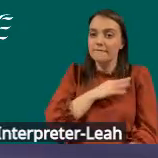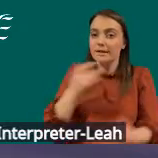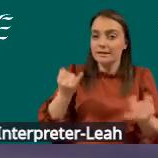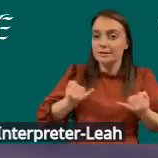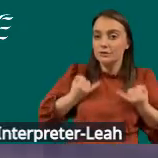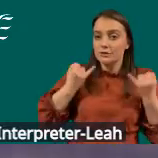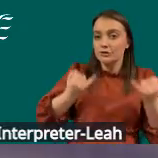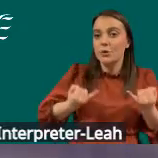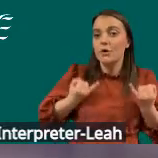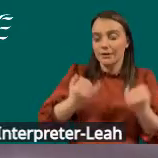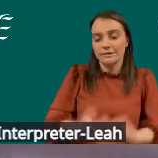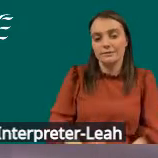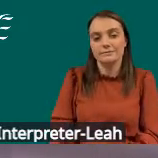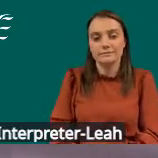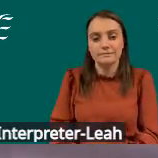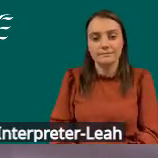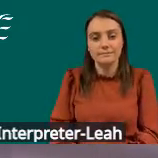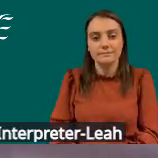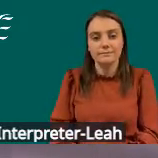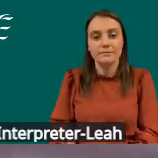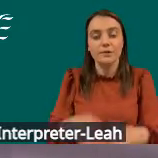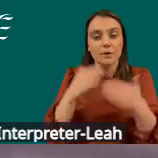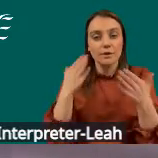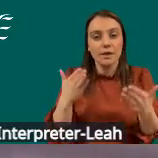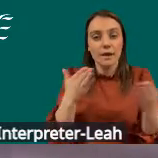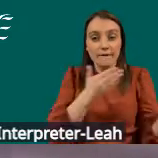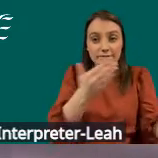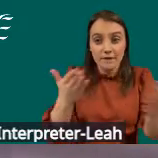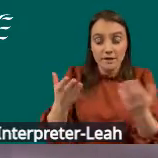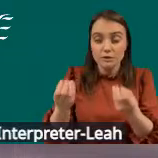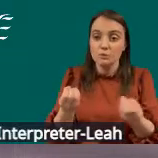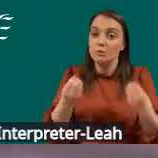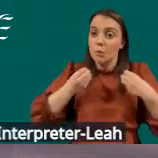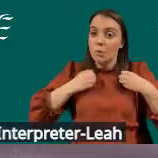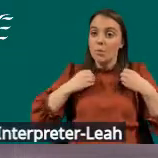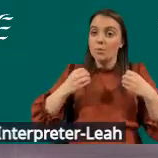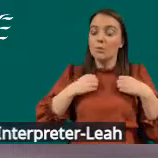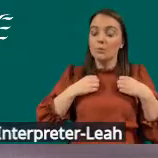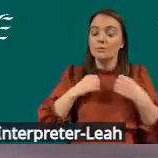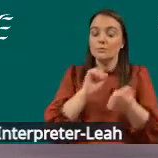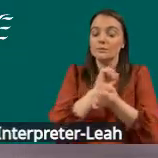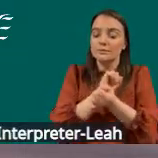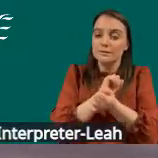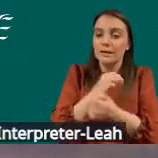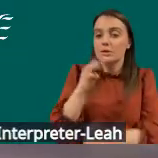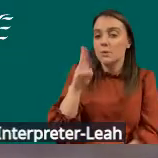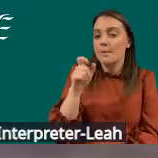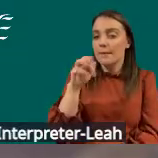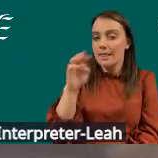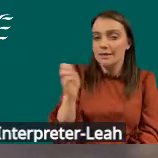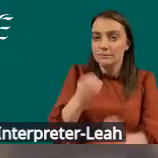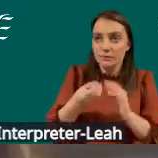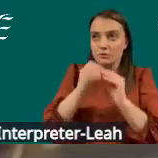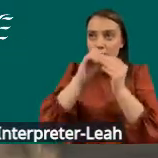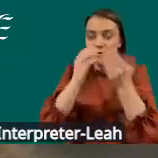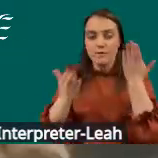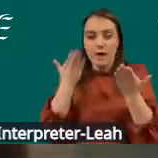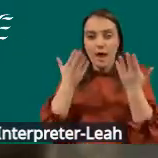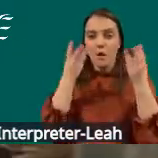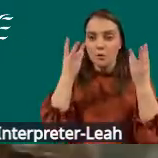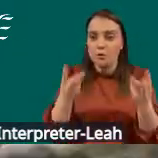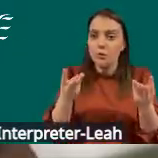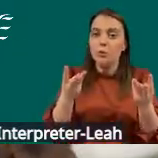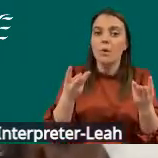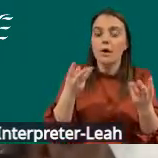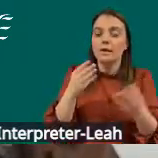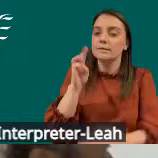it. I invite you all to own your own sexual pleasure destiny and be creative in how you want to be pleasured and